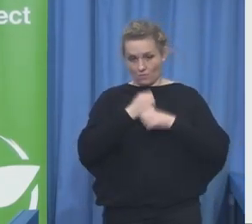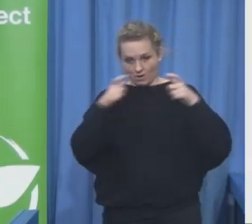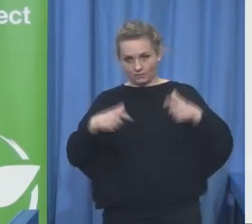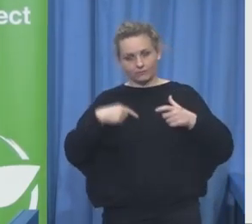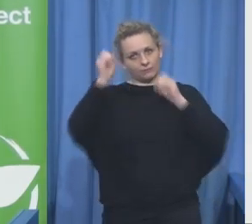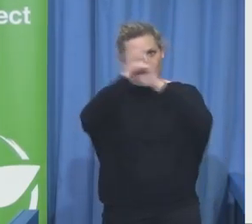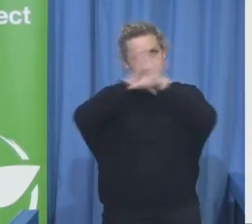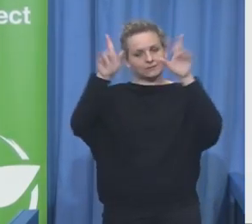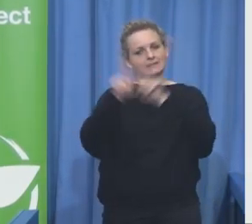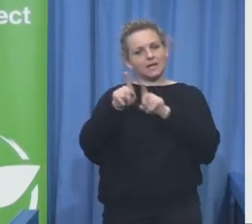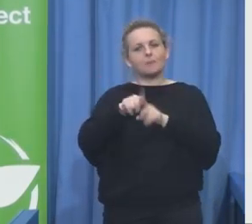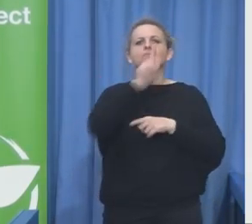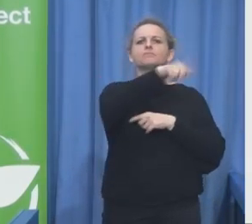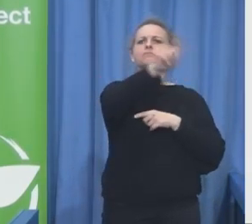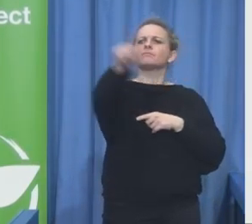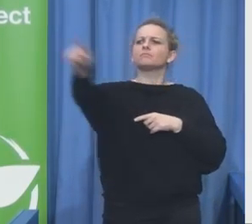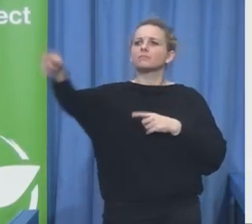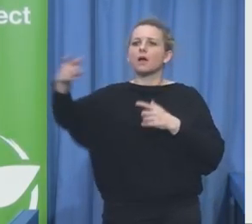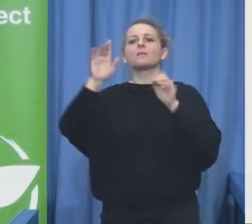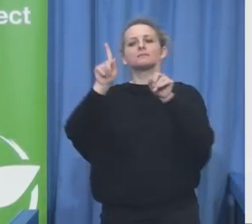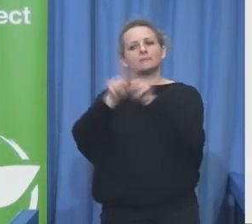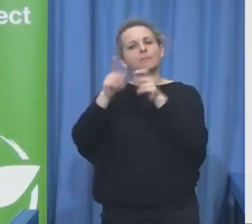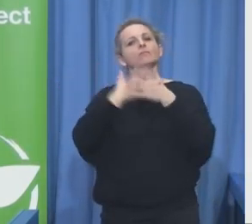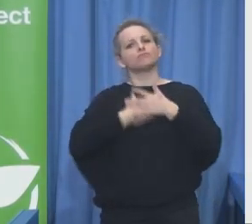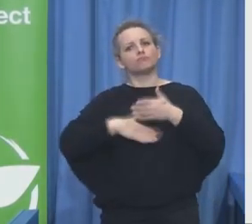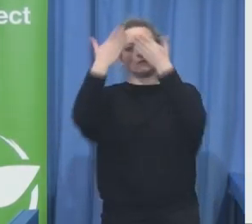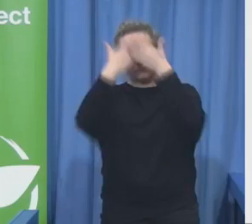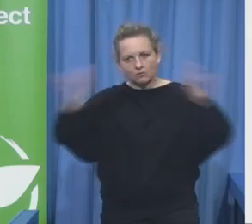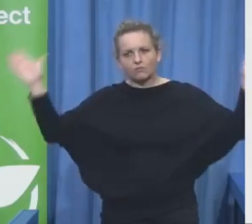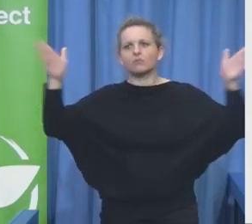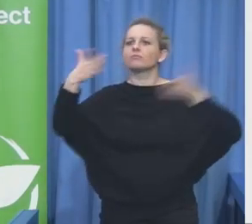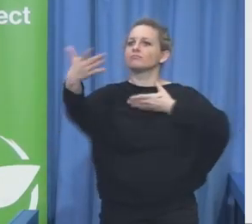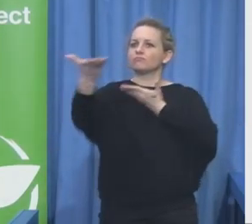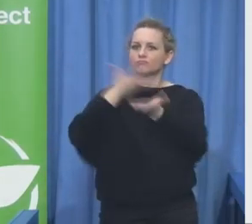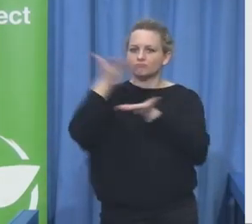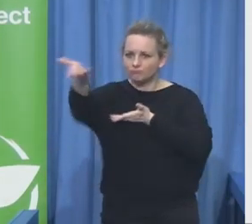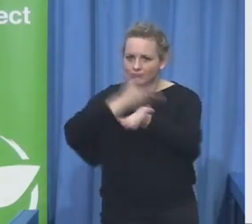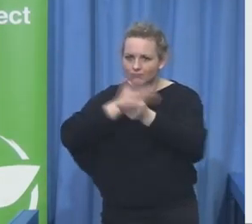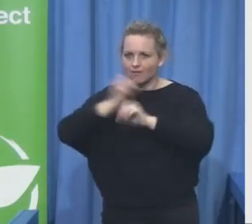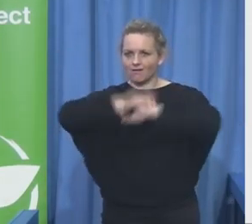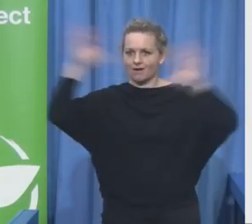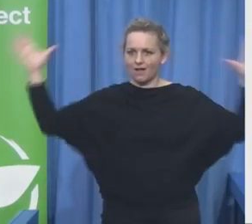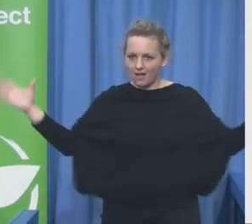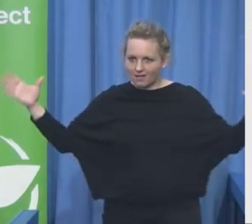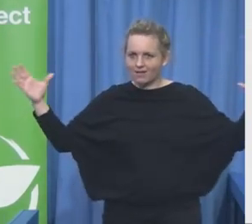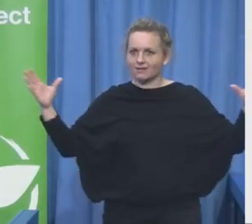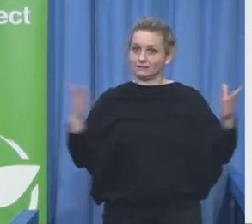your employees are also your customers. This is about your company's brand. Thank you very much.